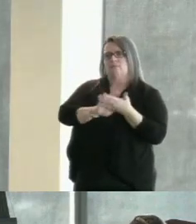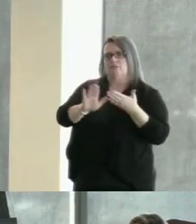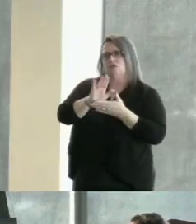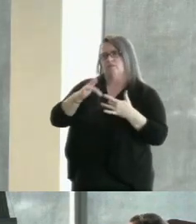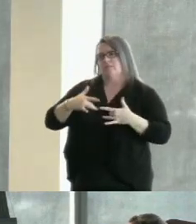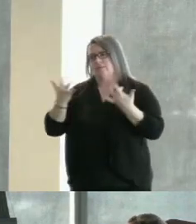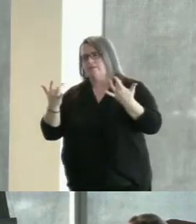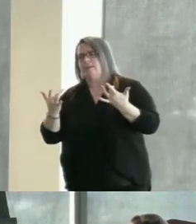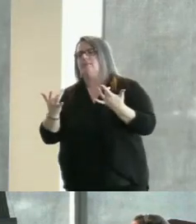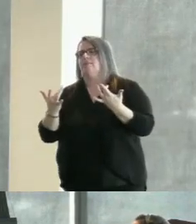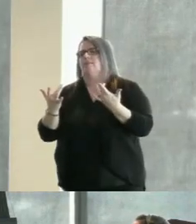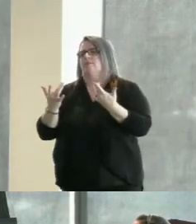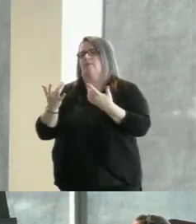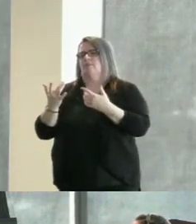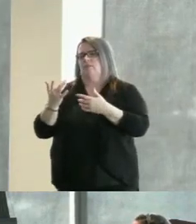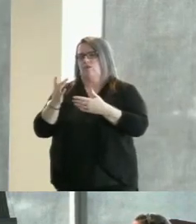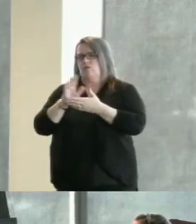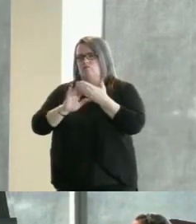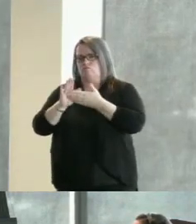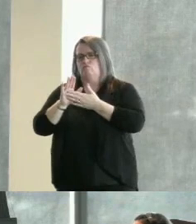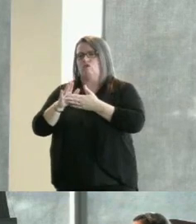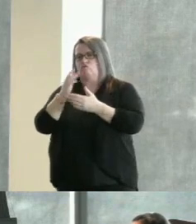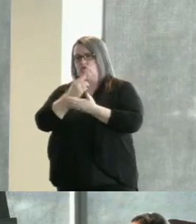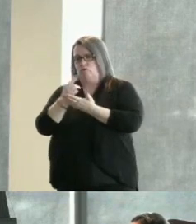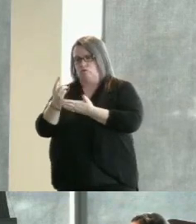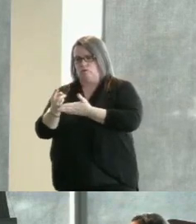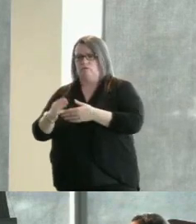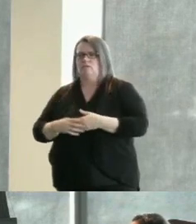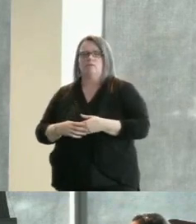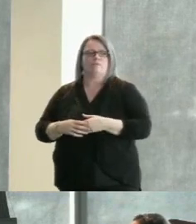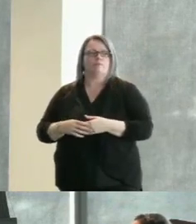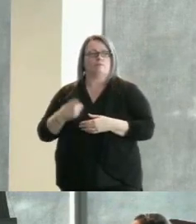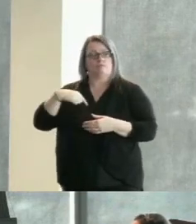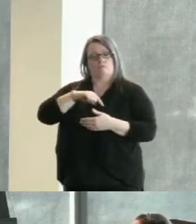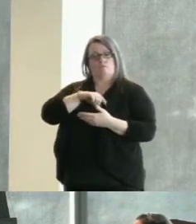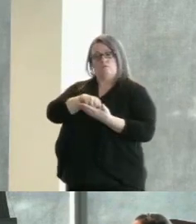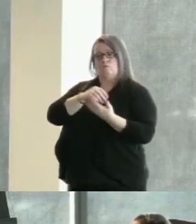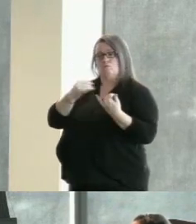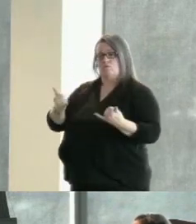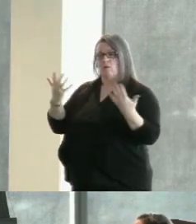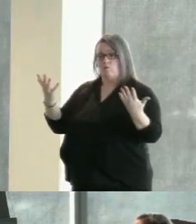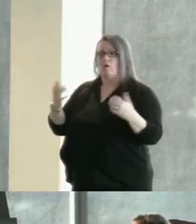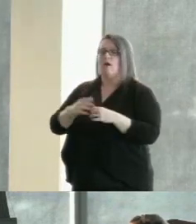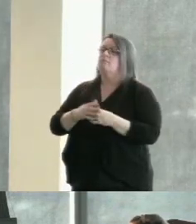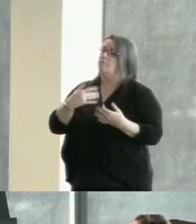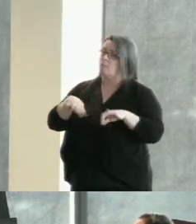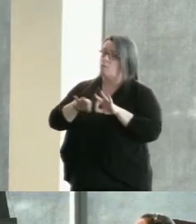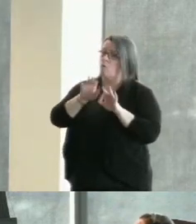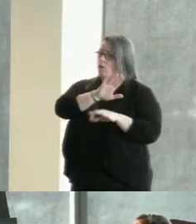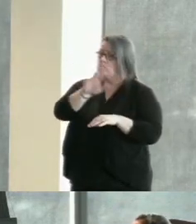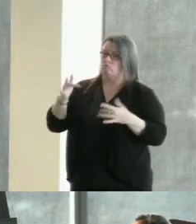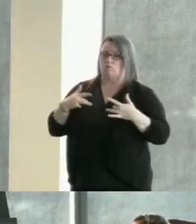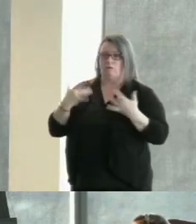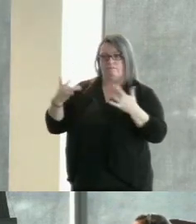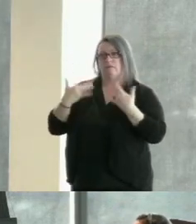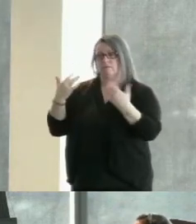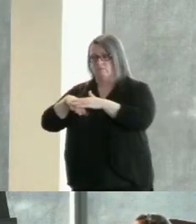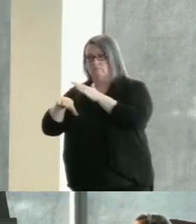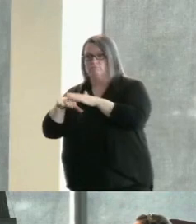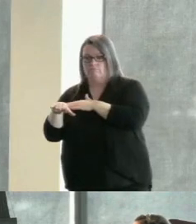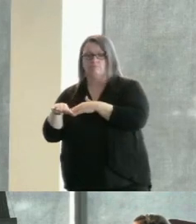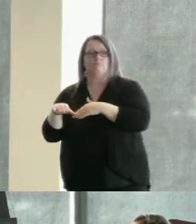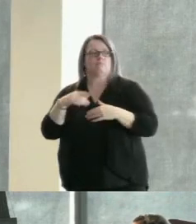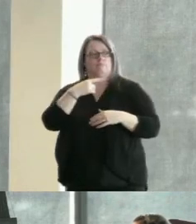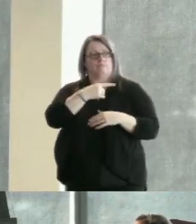conference planning resources. So as we learned today, it's important to make sure that your events are accessible, and this website has a